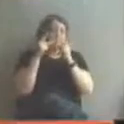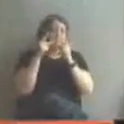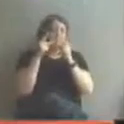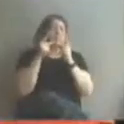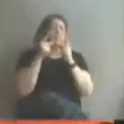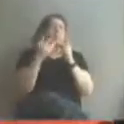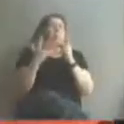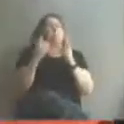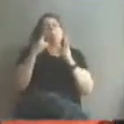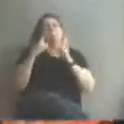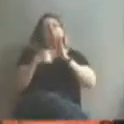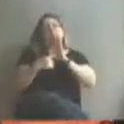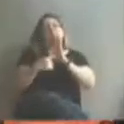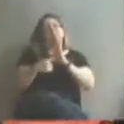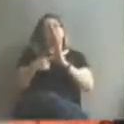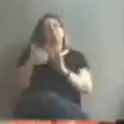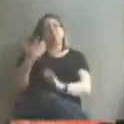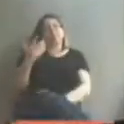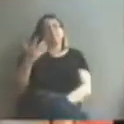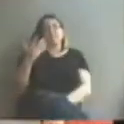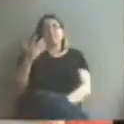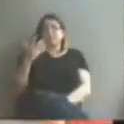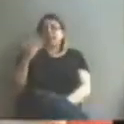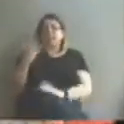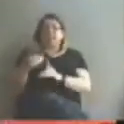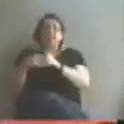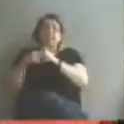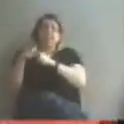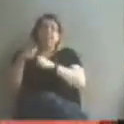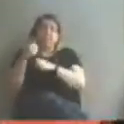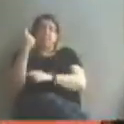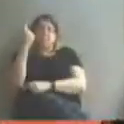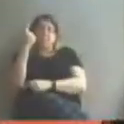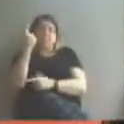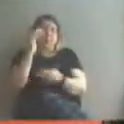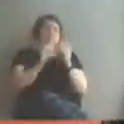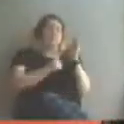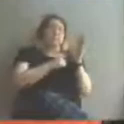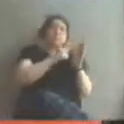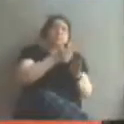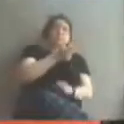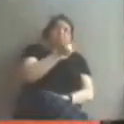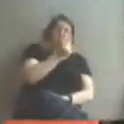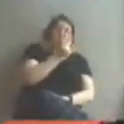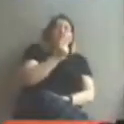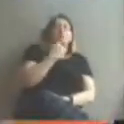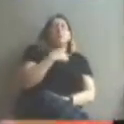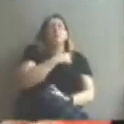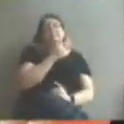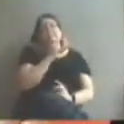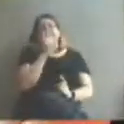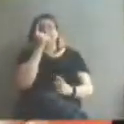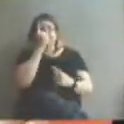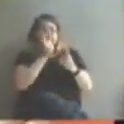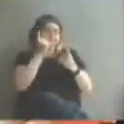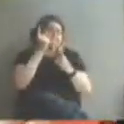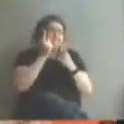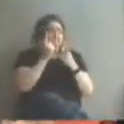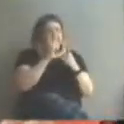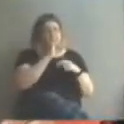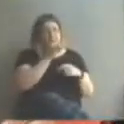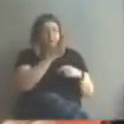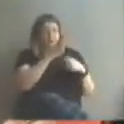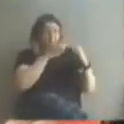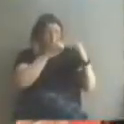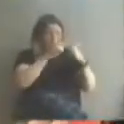let's use for example, maybe a specialist one versus a specialist two, we look at the job descriptions